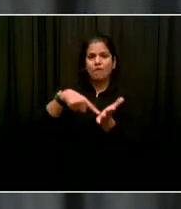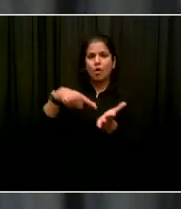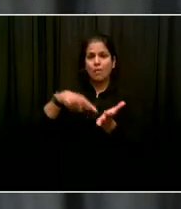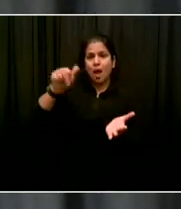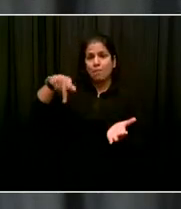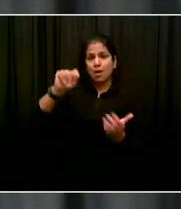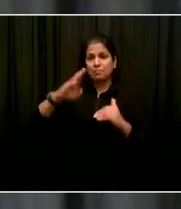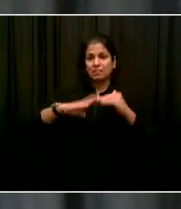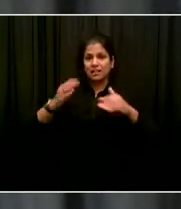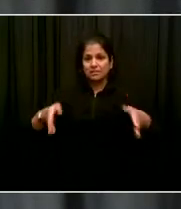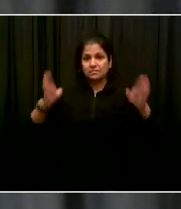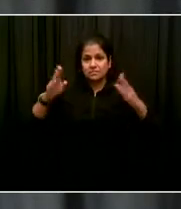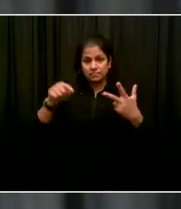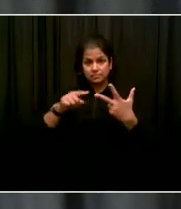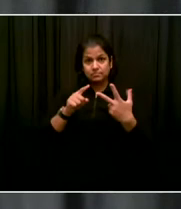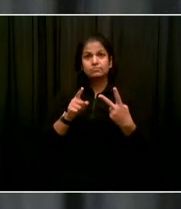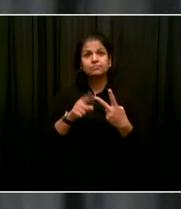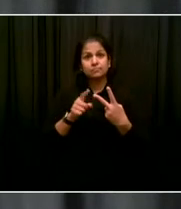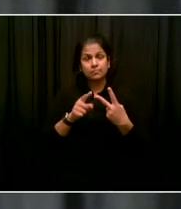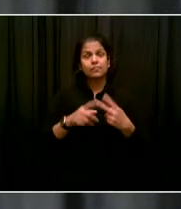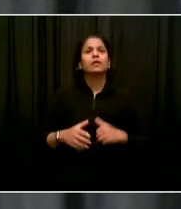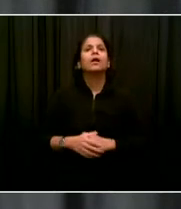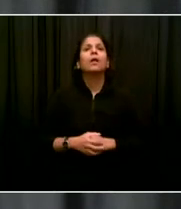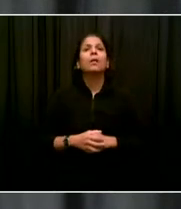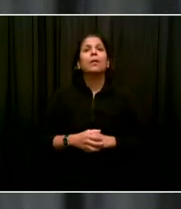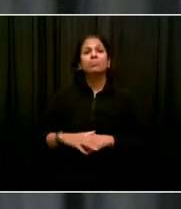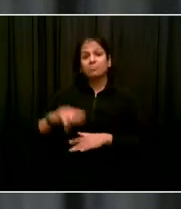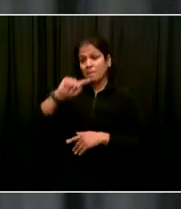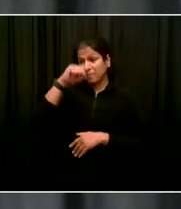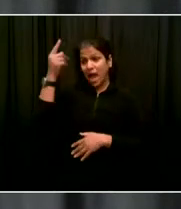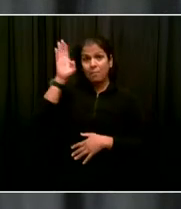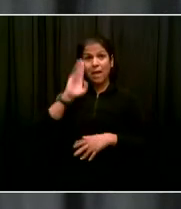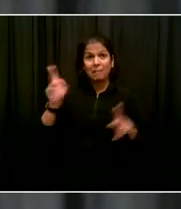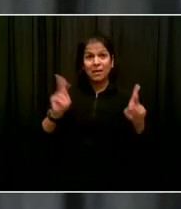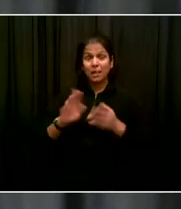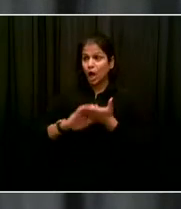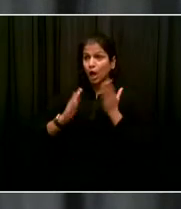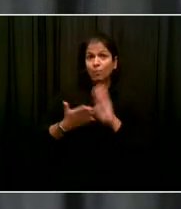black and brown communities aren't able to